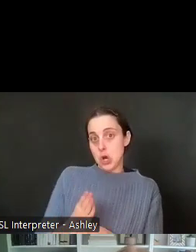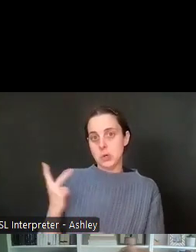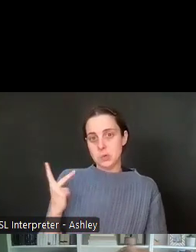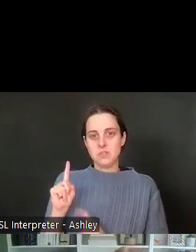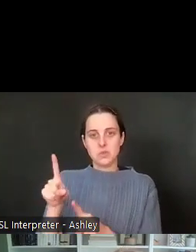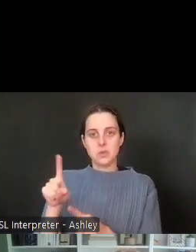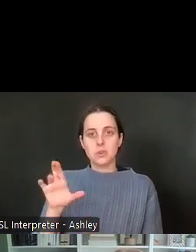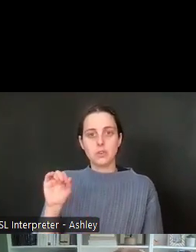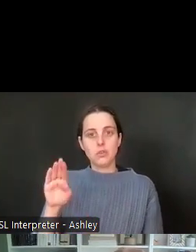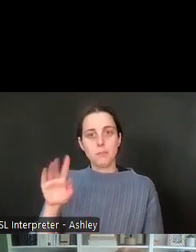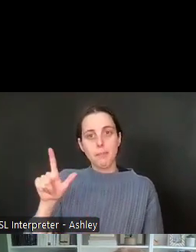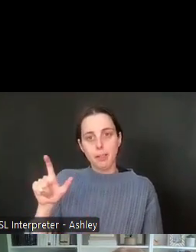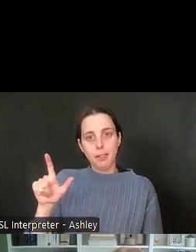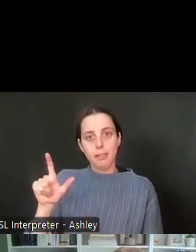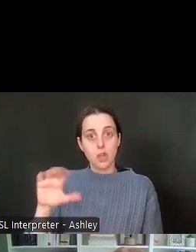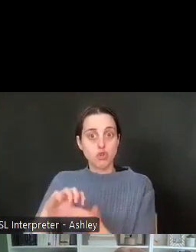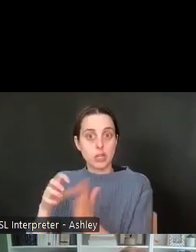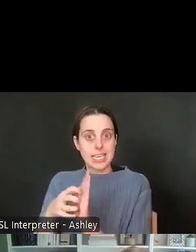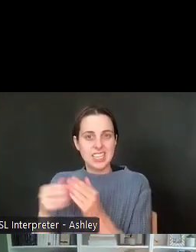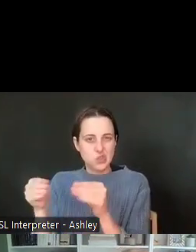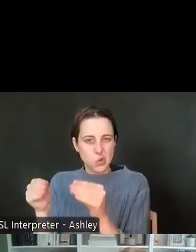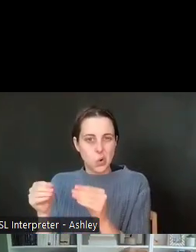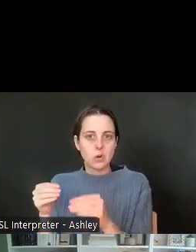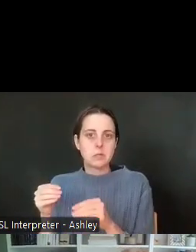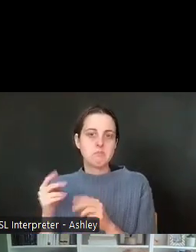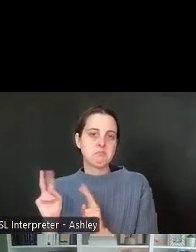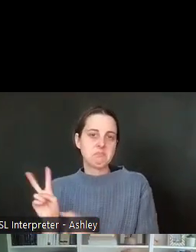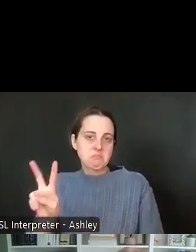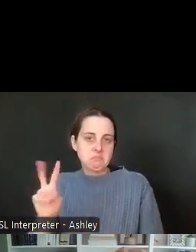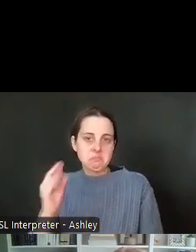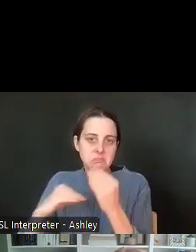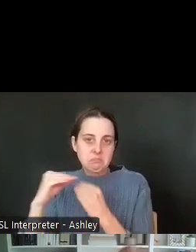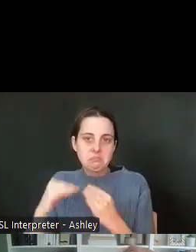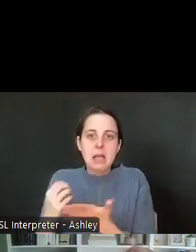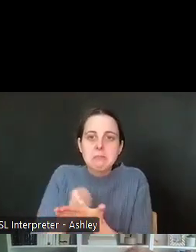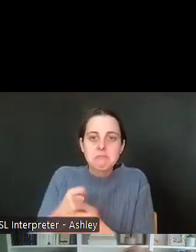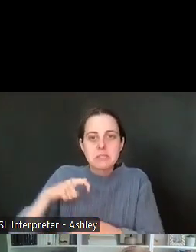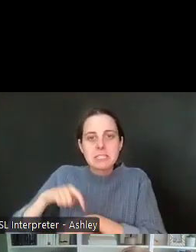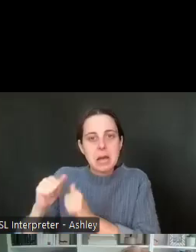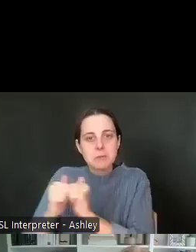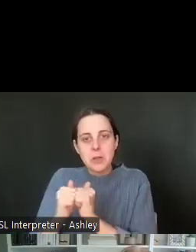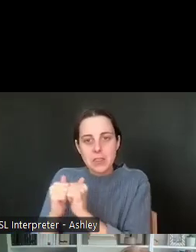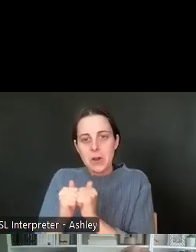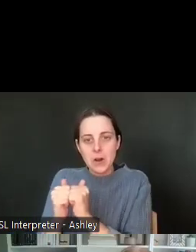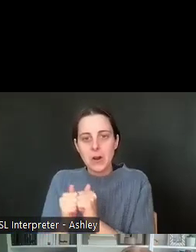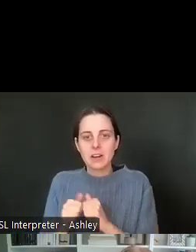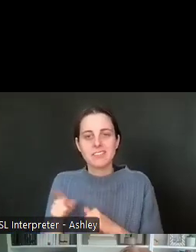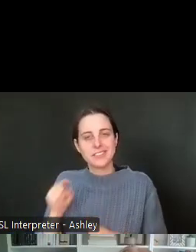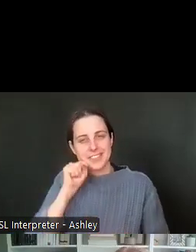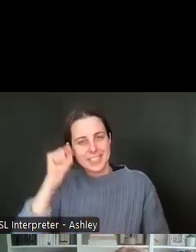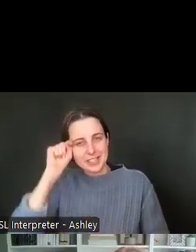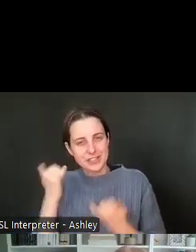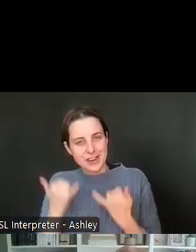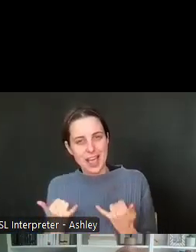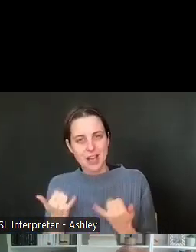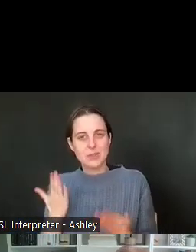harmony means I don't take a meeting on Friday afternoon because that's our Crumble Cookie time. At least as long as she'll have me. She's a teenager, and all my